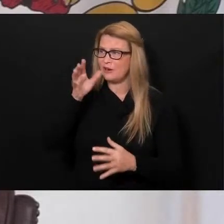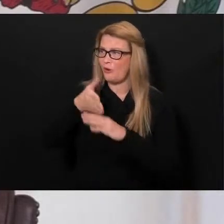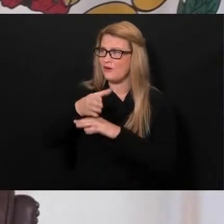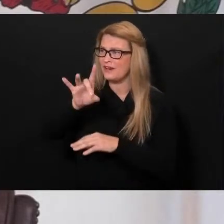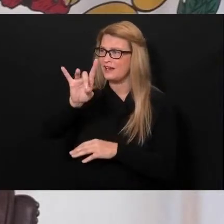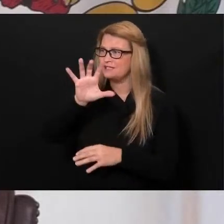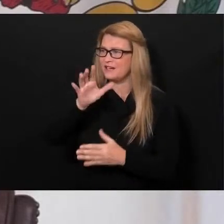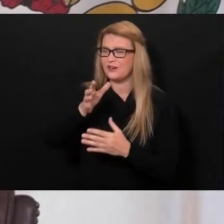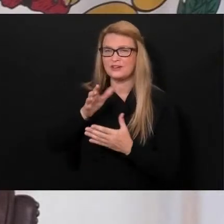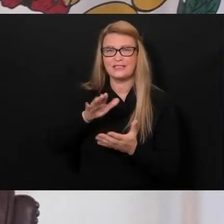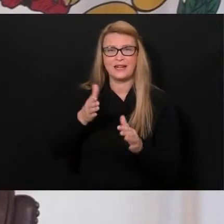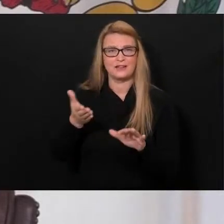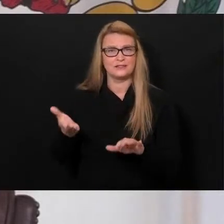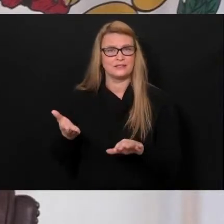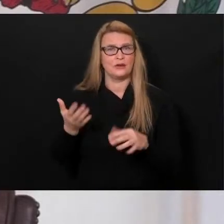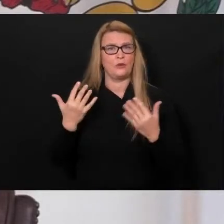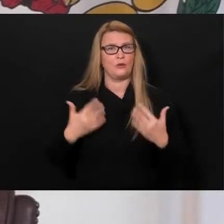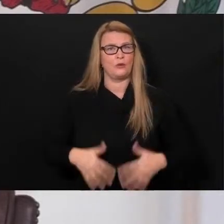things like